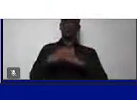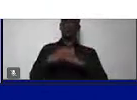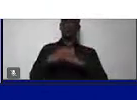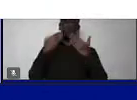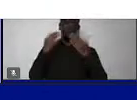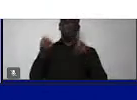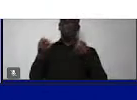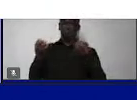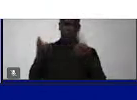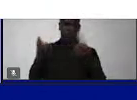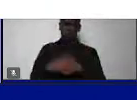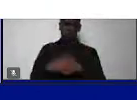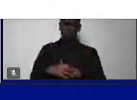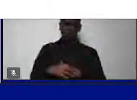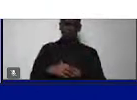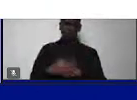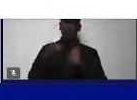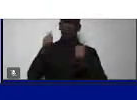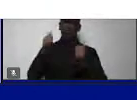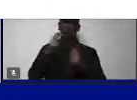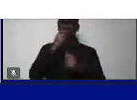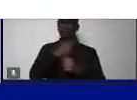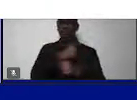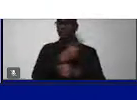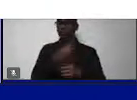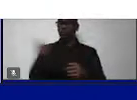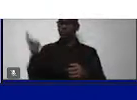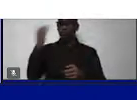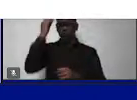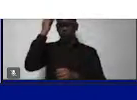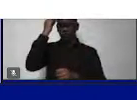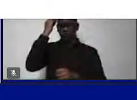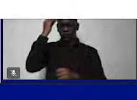much. Good morning, member, and good morning